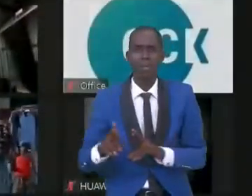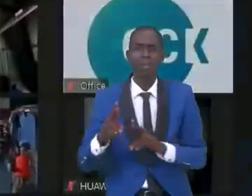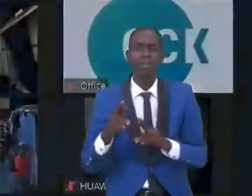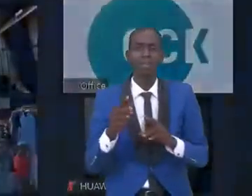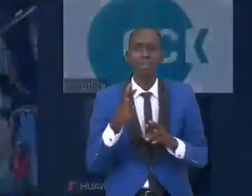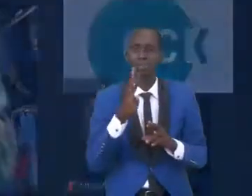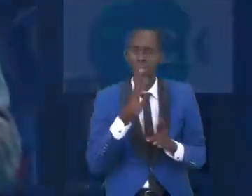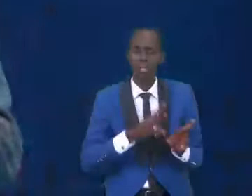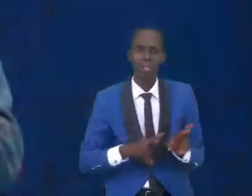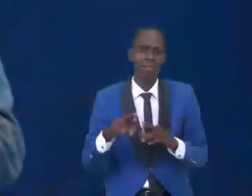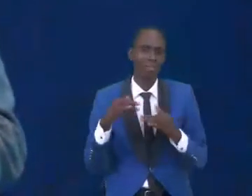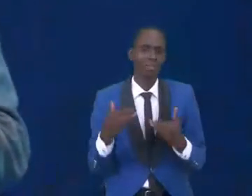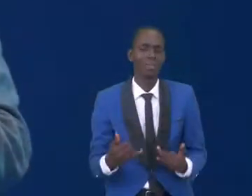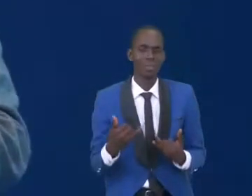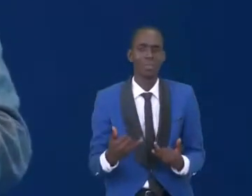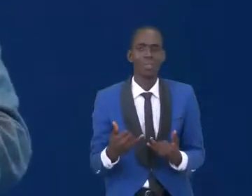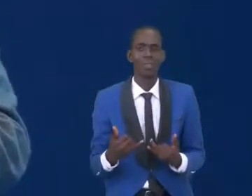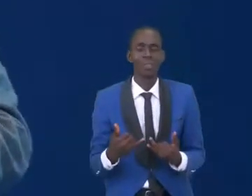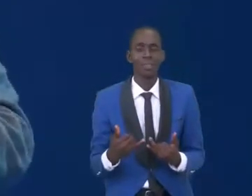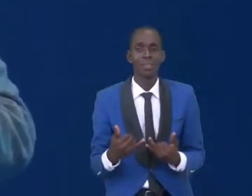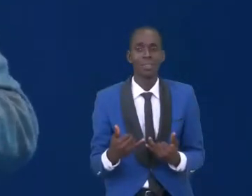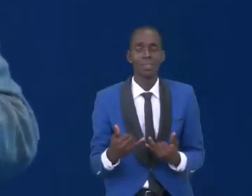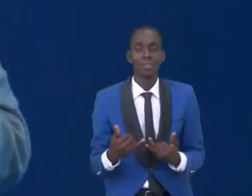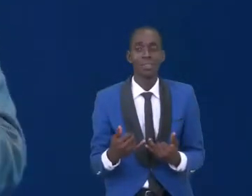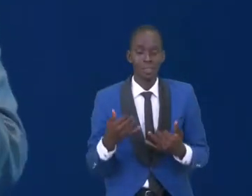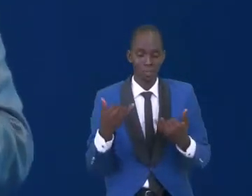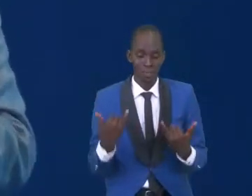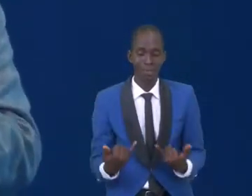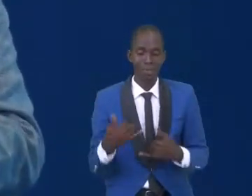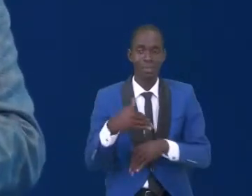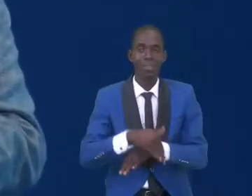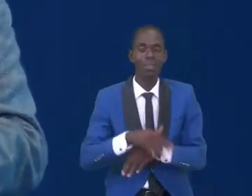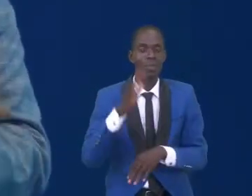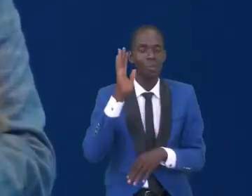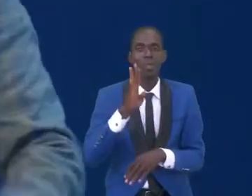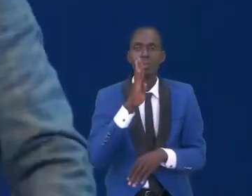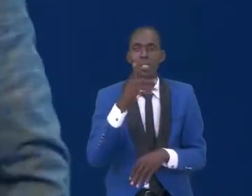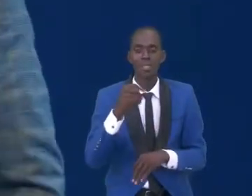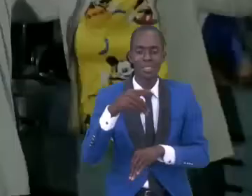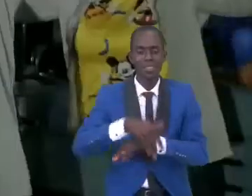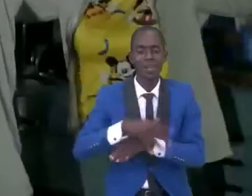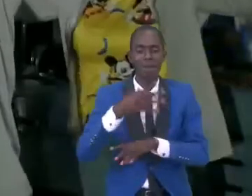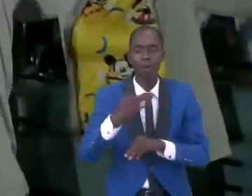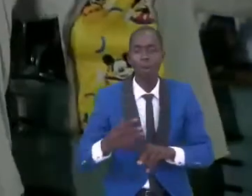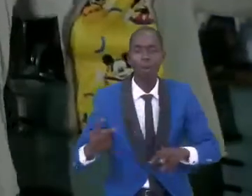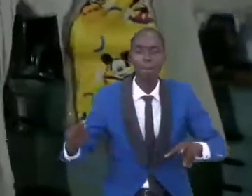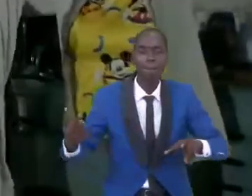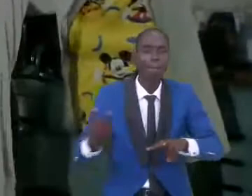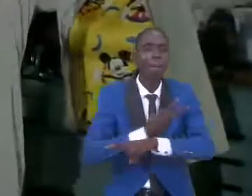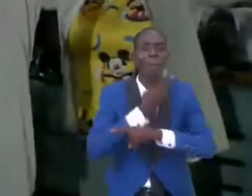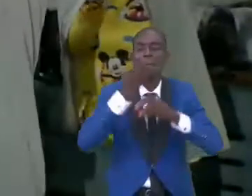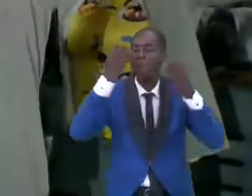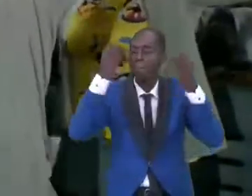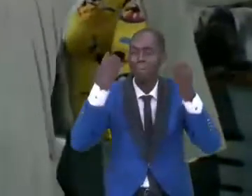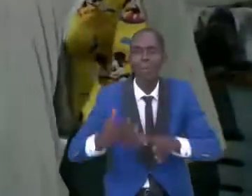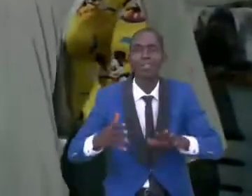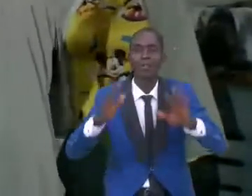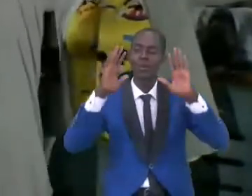is going to be a night of multiple wonders.